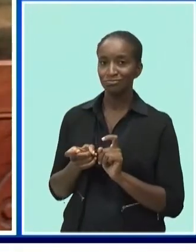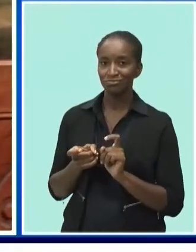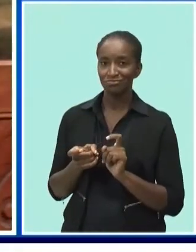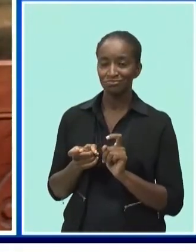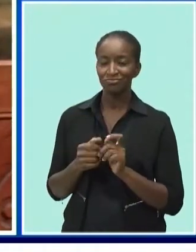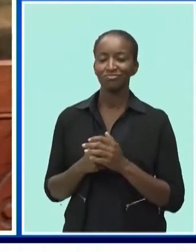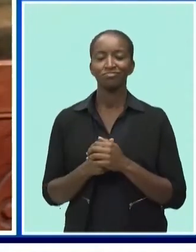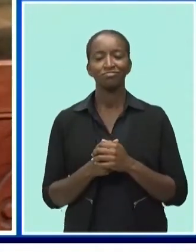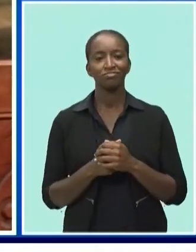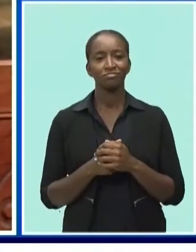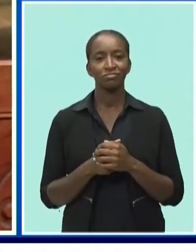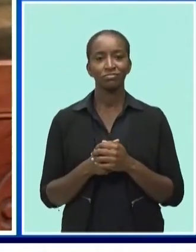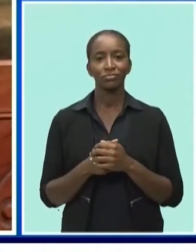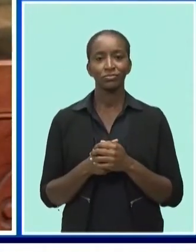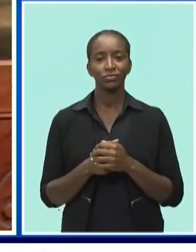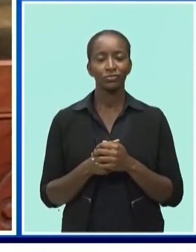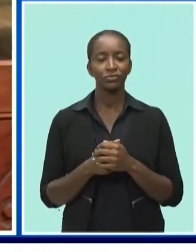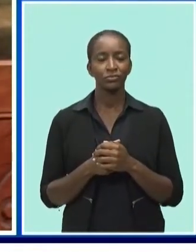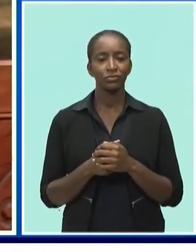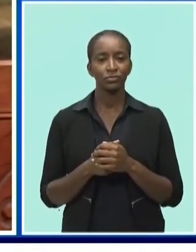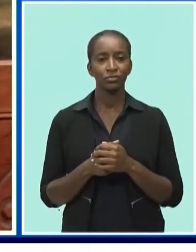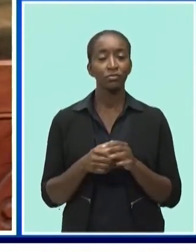important that we